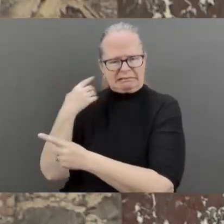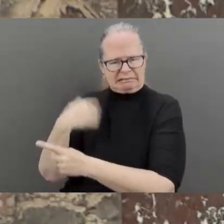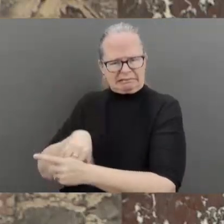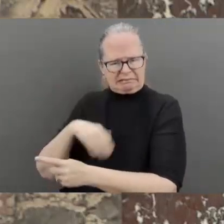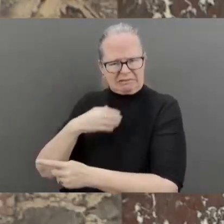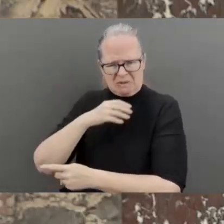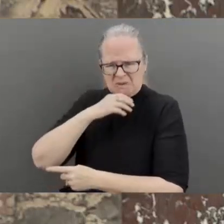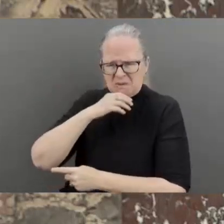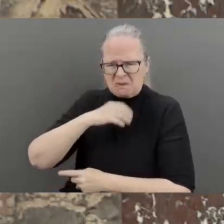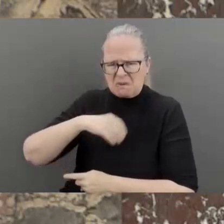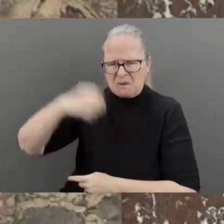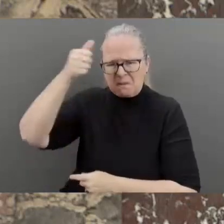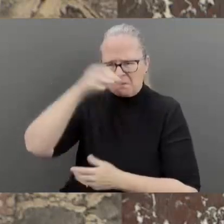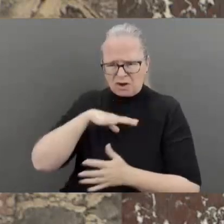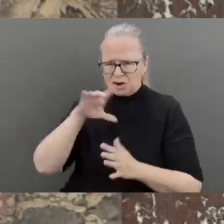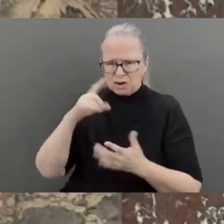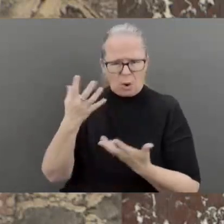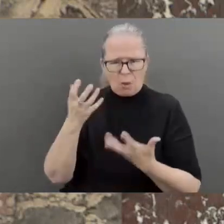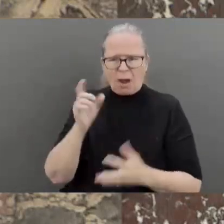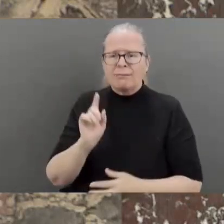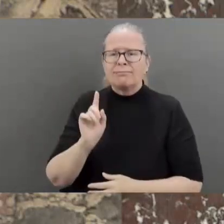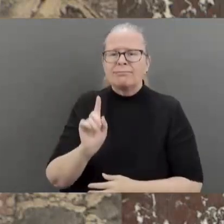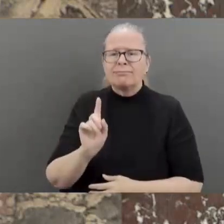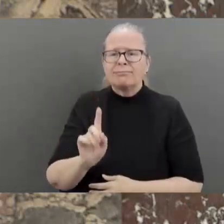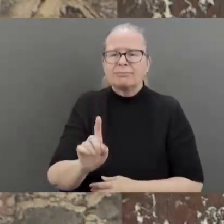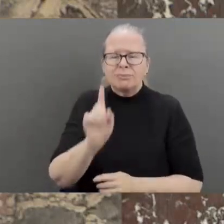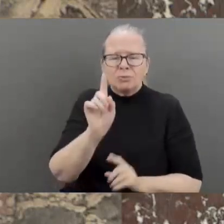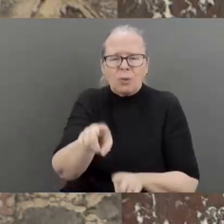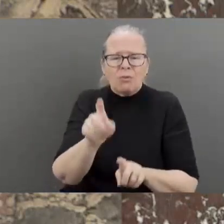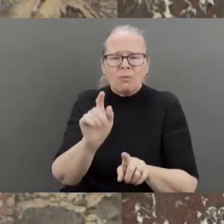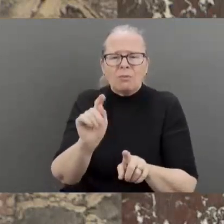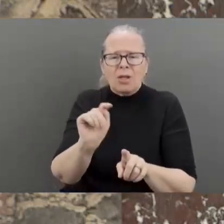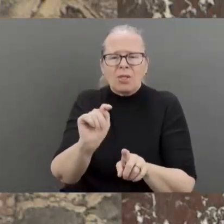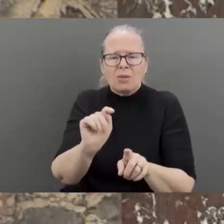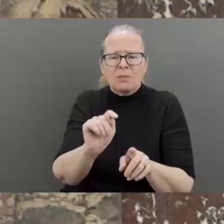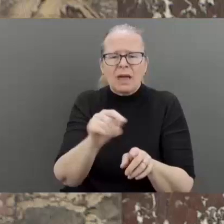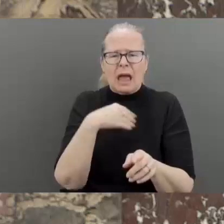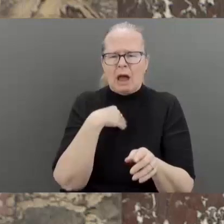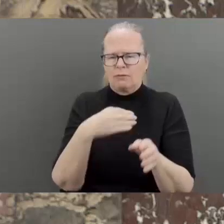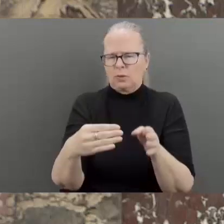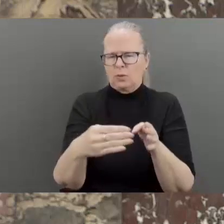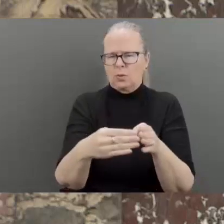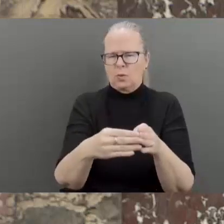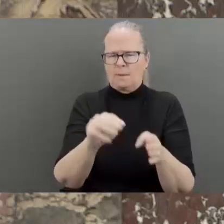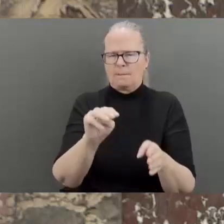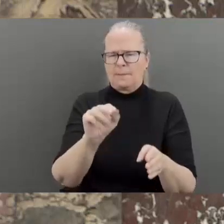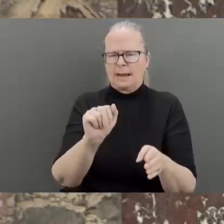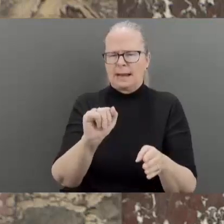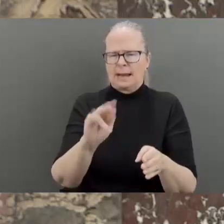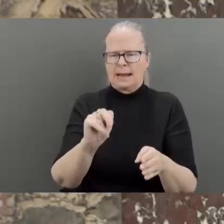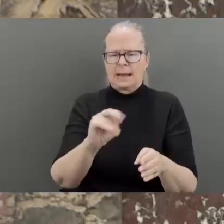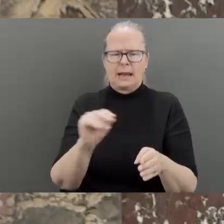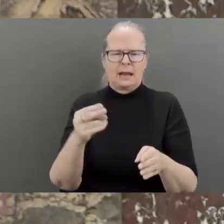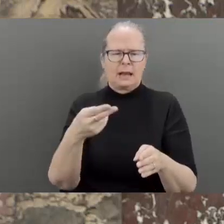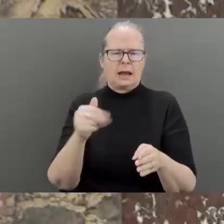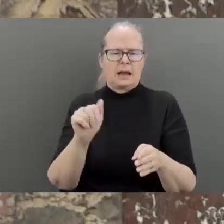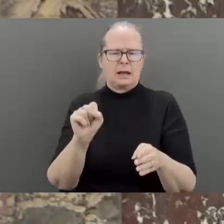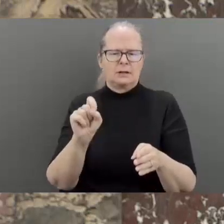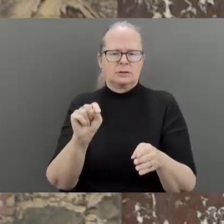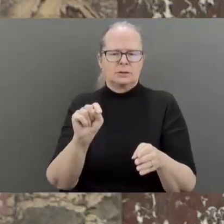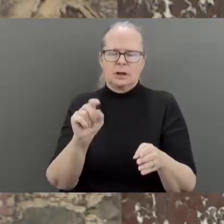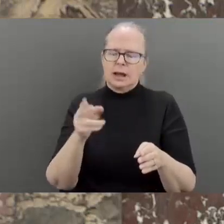facility at the corner of Main and Hastings in the downtown east side, and it shouldn't matter where it is in the province. Seniors need to be safe in our